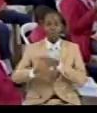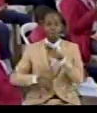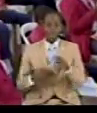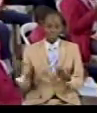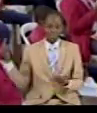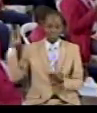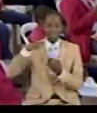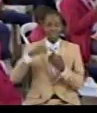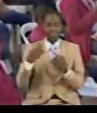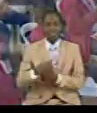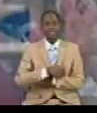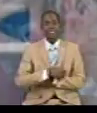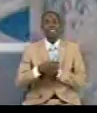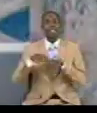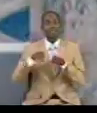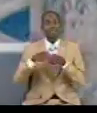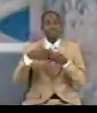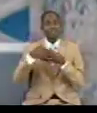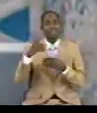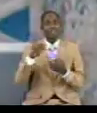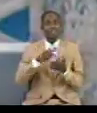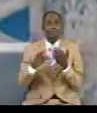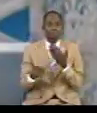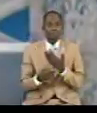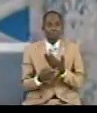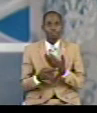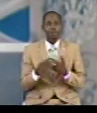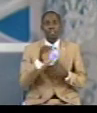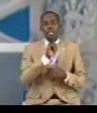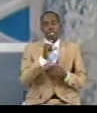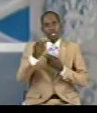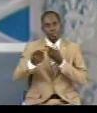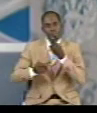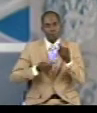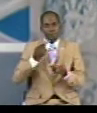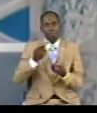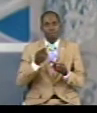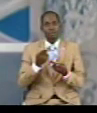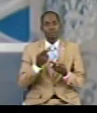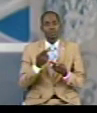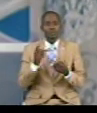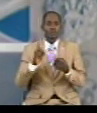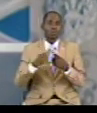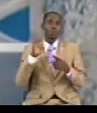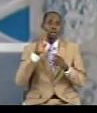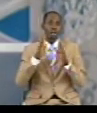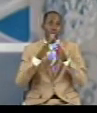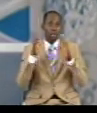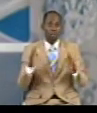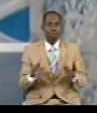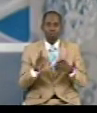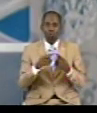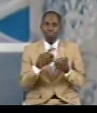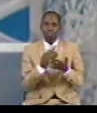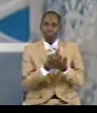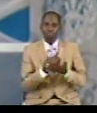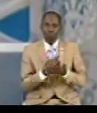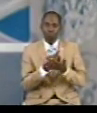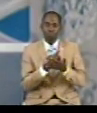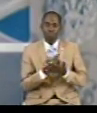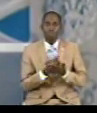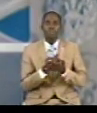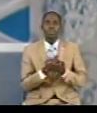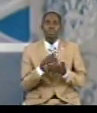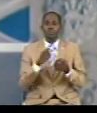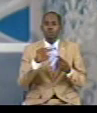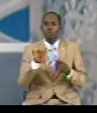the program, a visit was made to her to discuss with her, to further